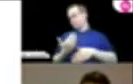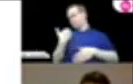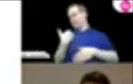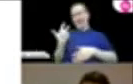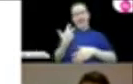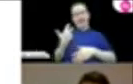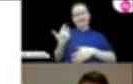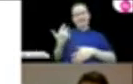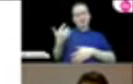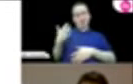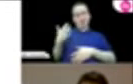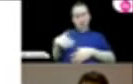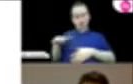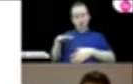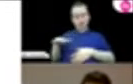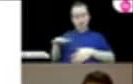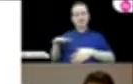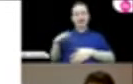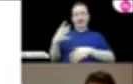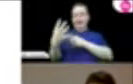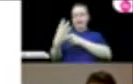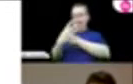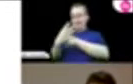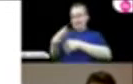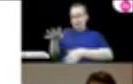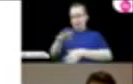early 1900s.